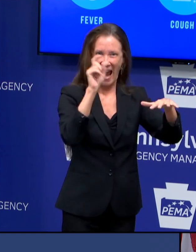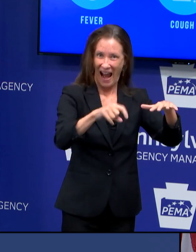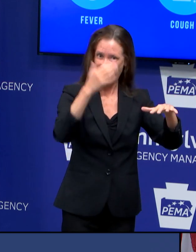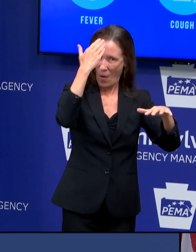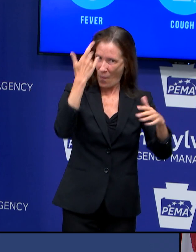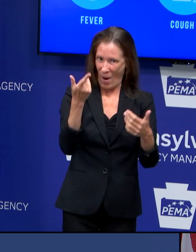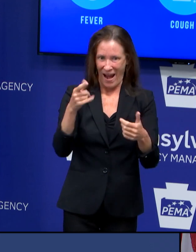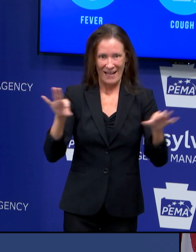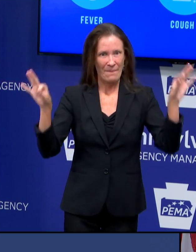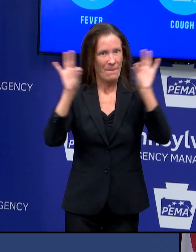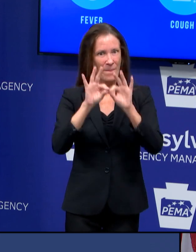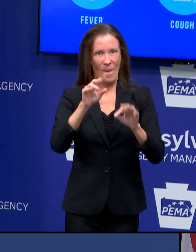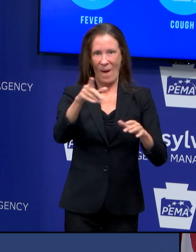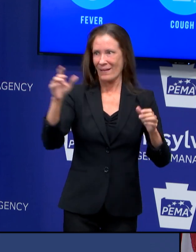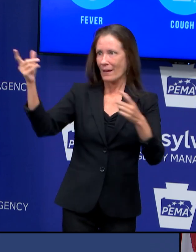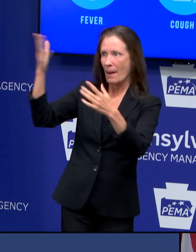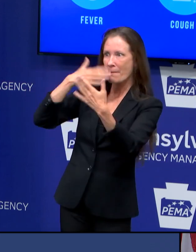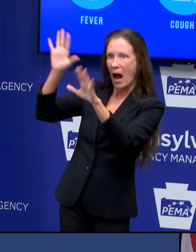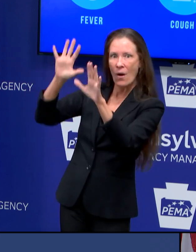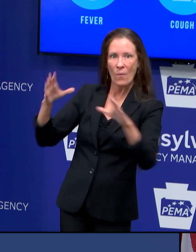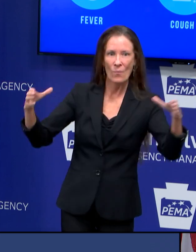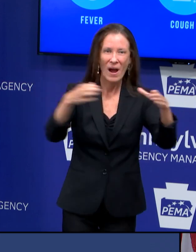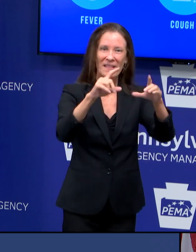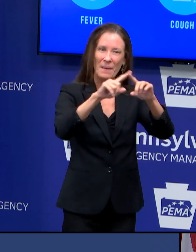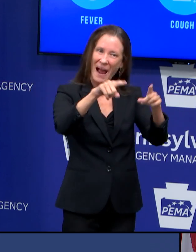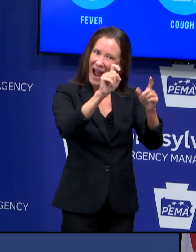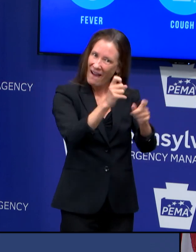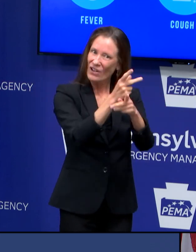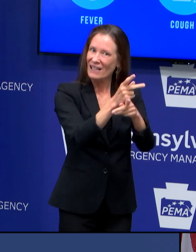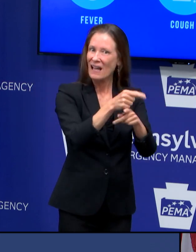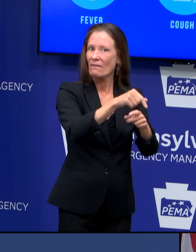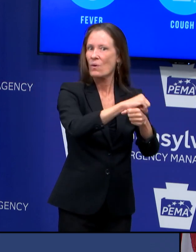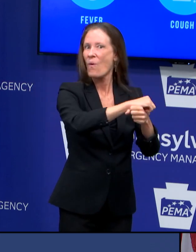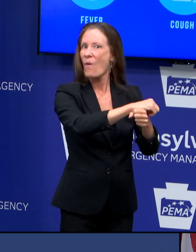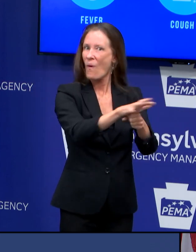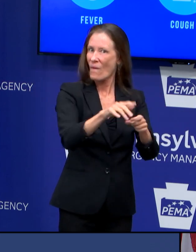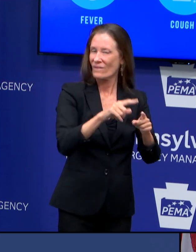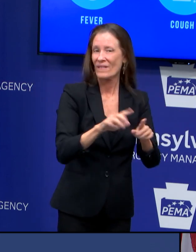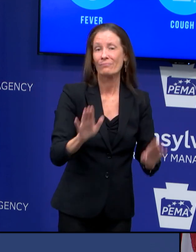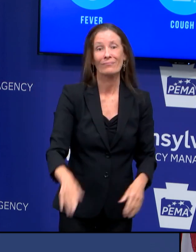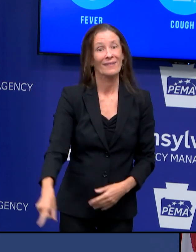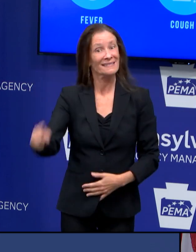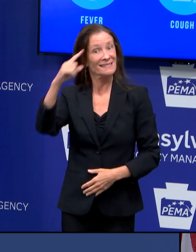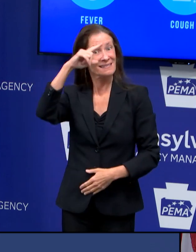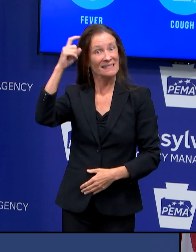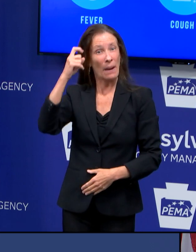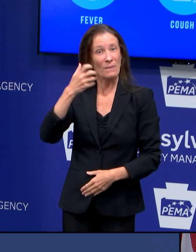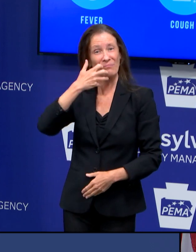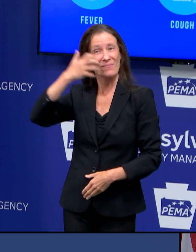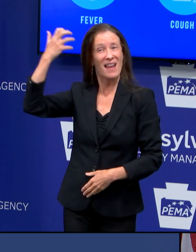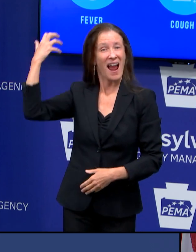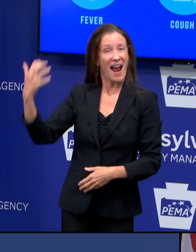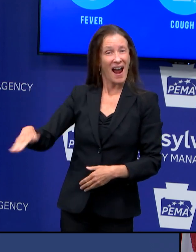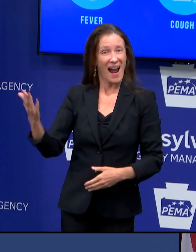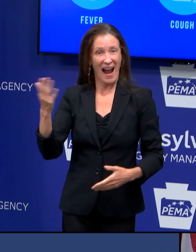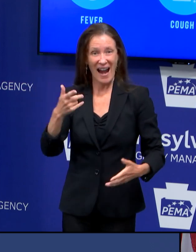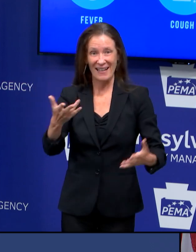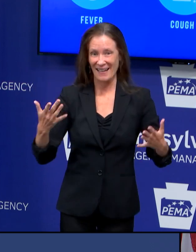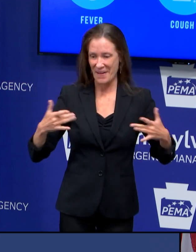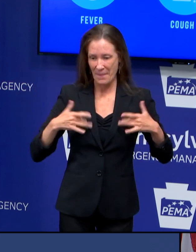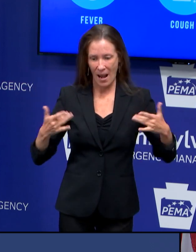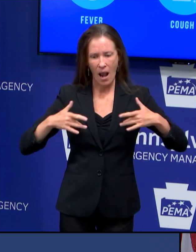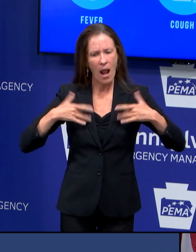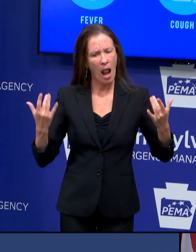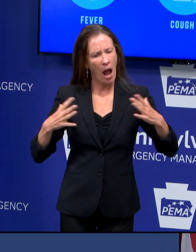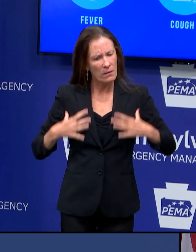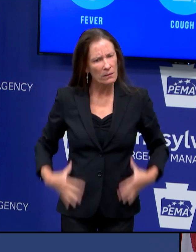heat we often see during summertime in Pennsylvania. Remember to wear lightweight, loose-fitting clothing and light-colored clothing. Remember to wear